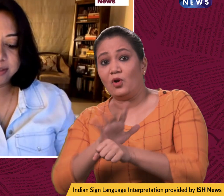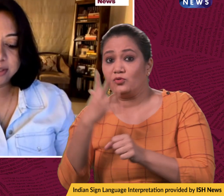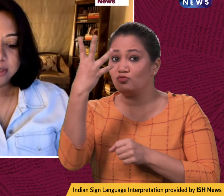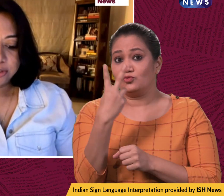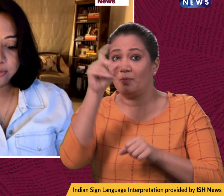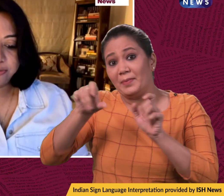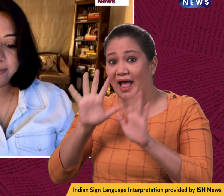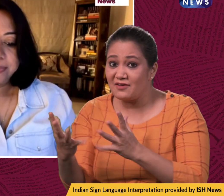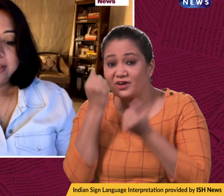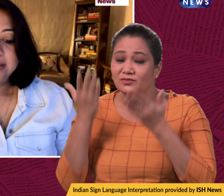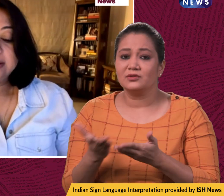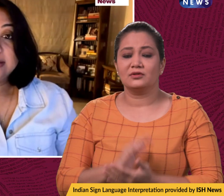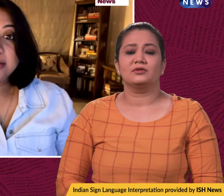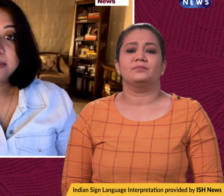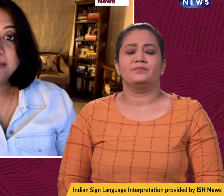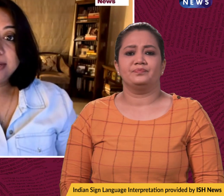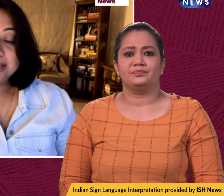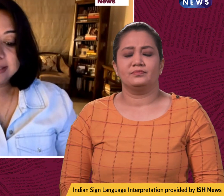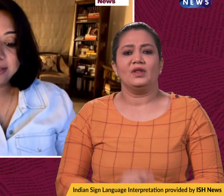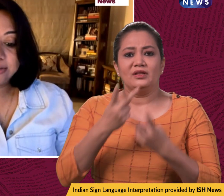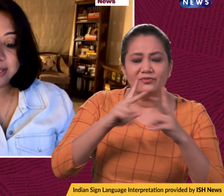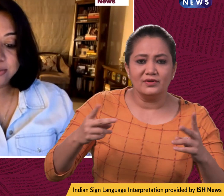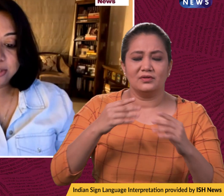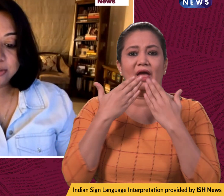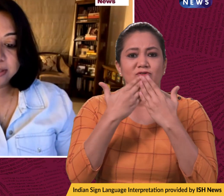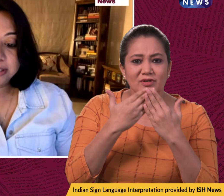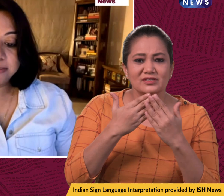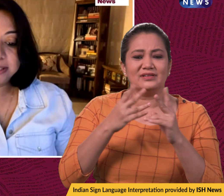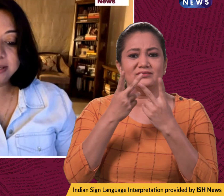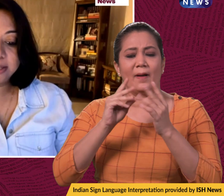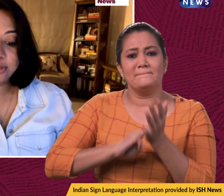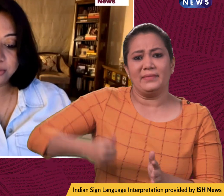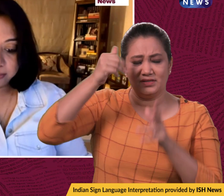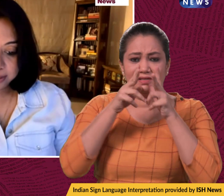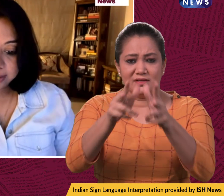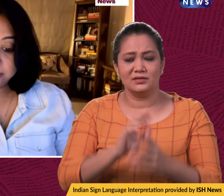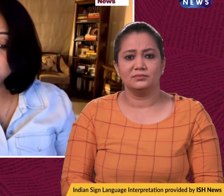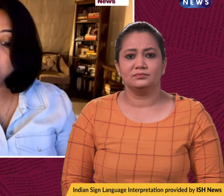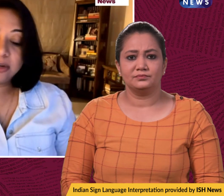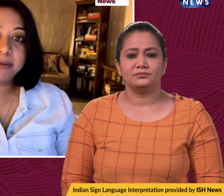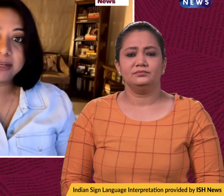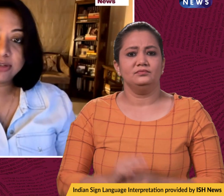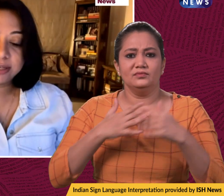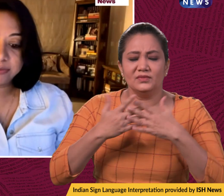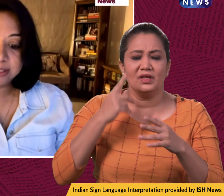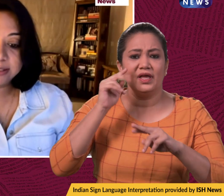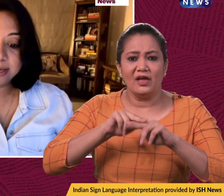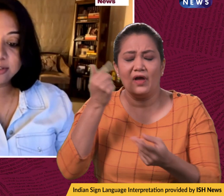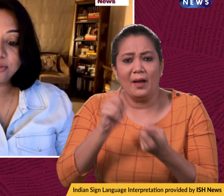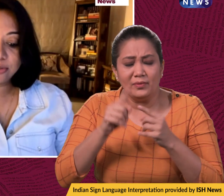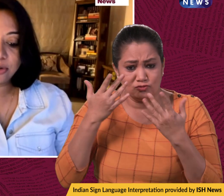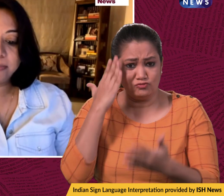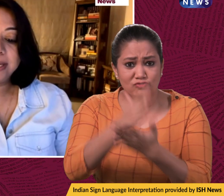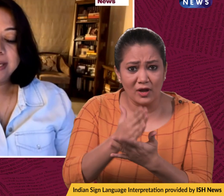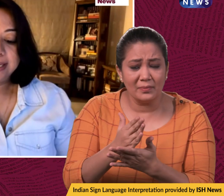Omicron variant so far. The Karnataka Primary and Secondary Education Minister B.C. Nagesh told the media that we will not backtrack if the need